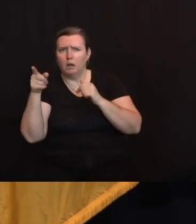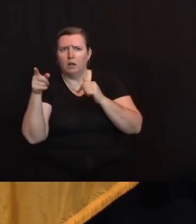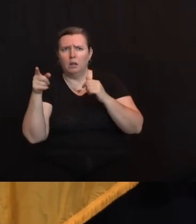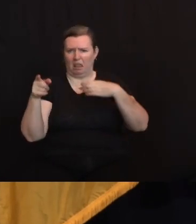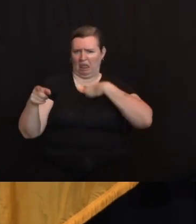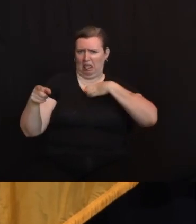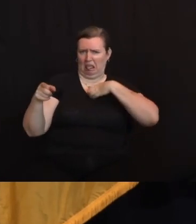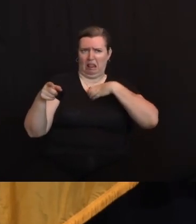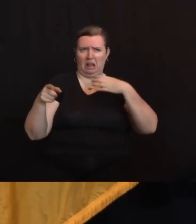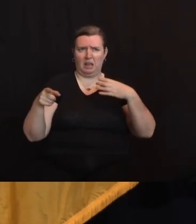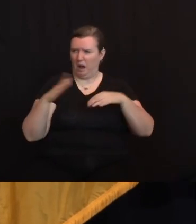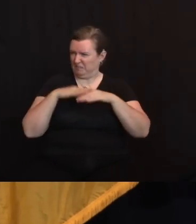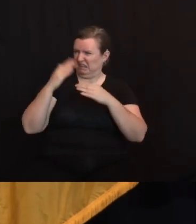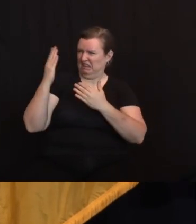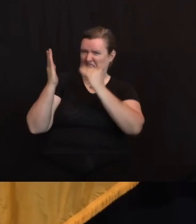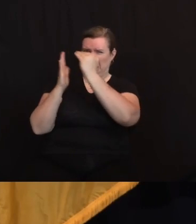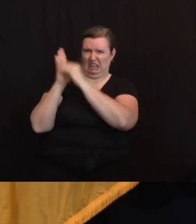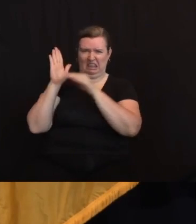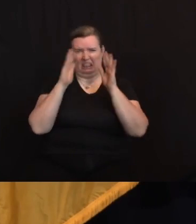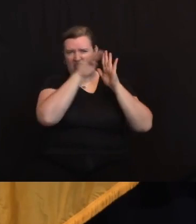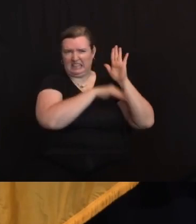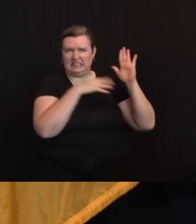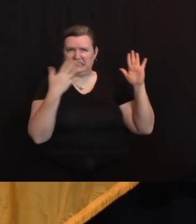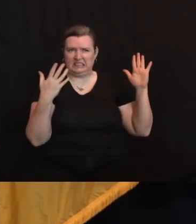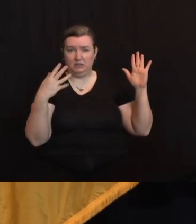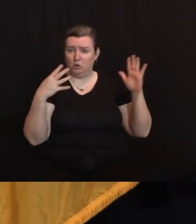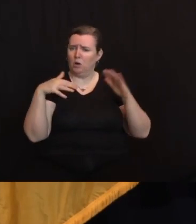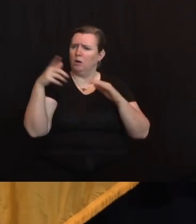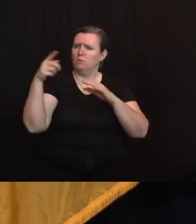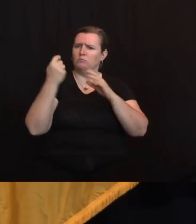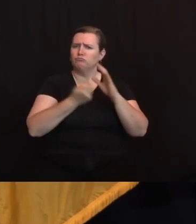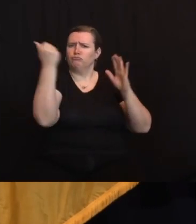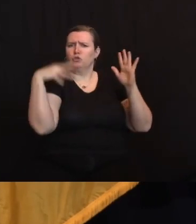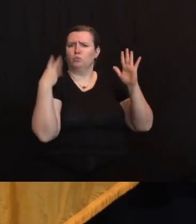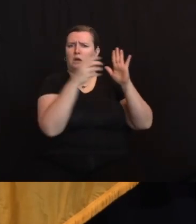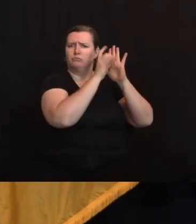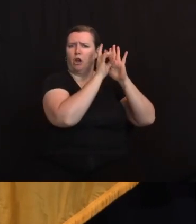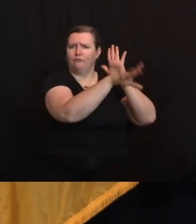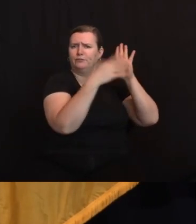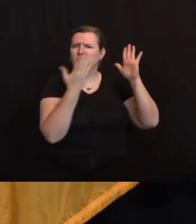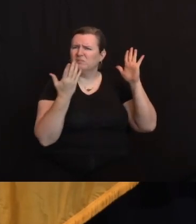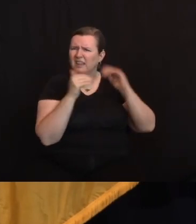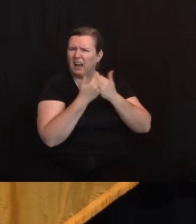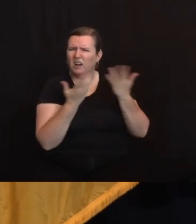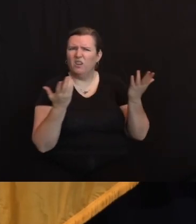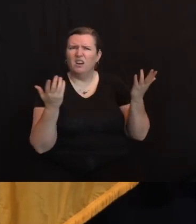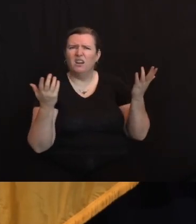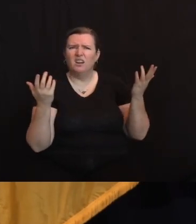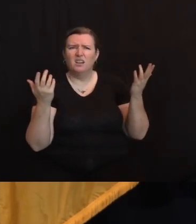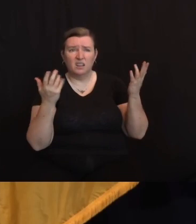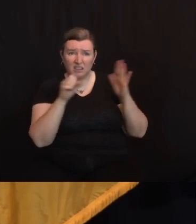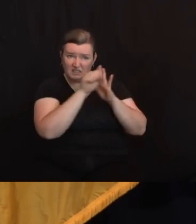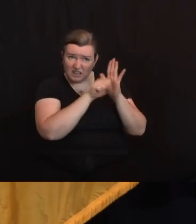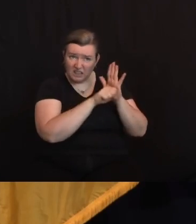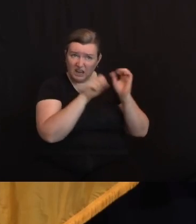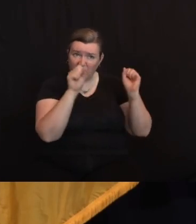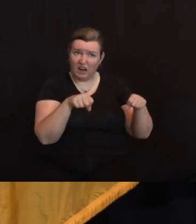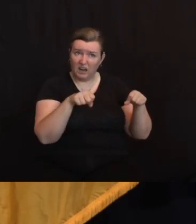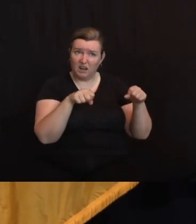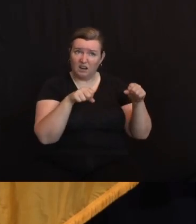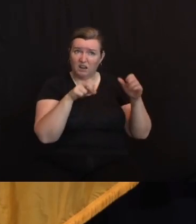Did they give you new information? Why was Washington State removed? And is it as simple as a state can get removed from the travel advisory list if they complain to